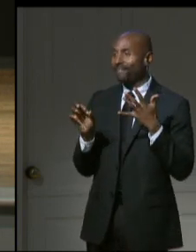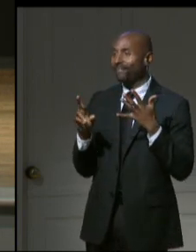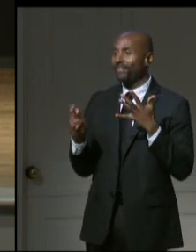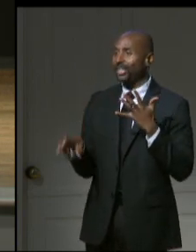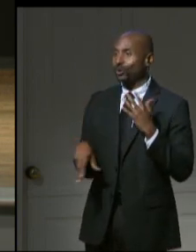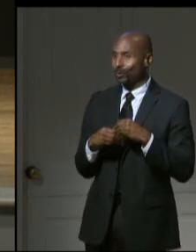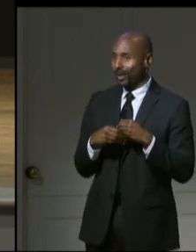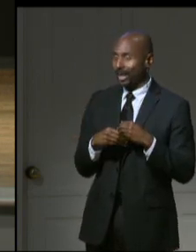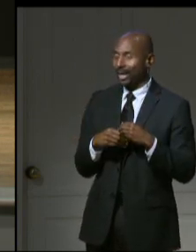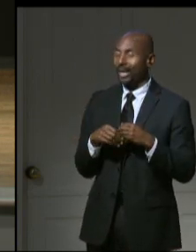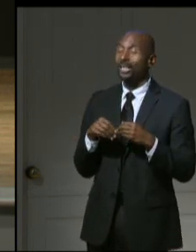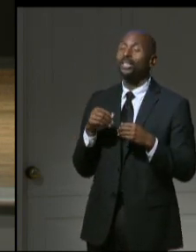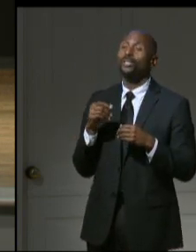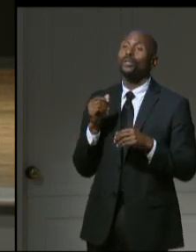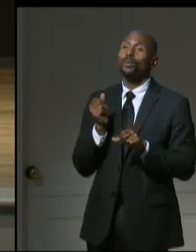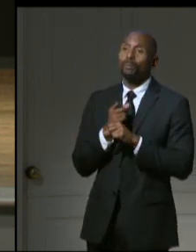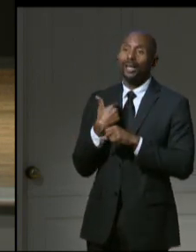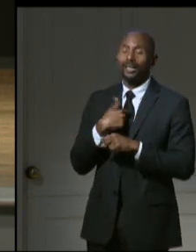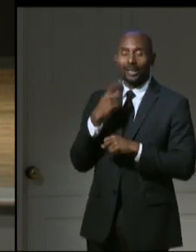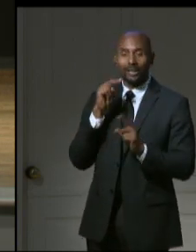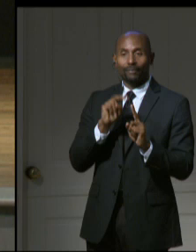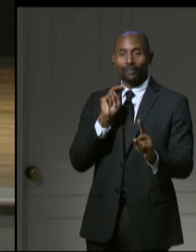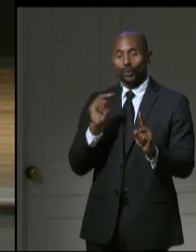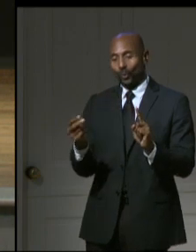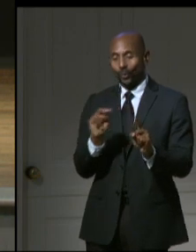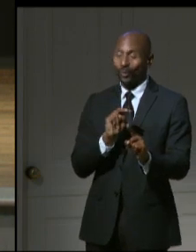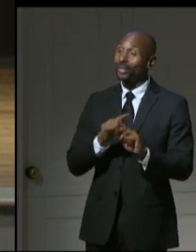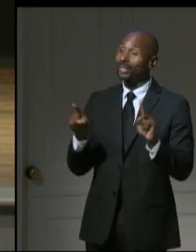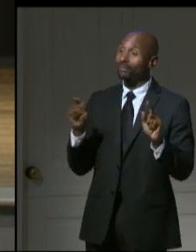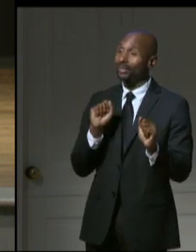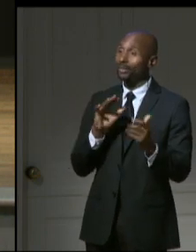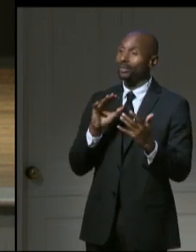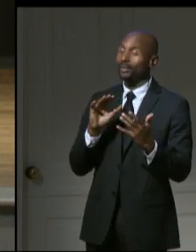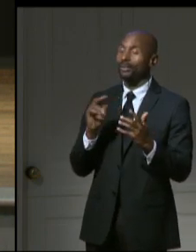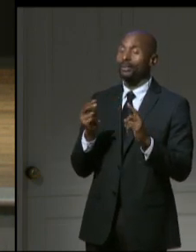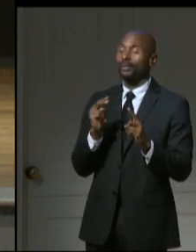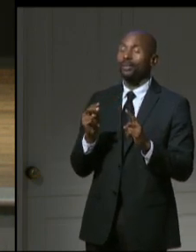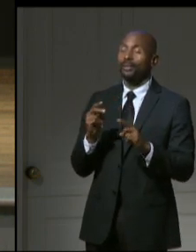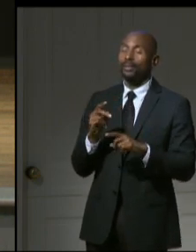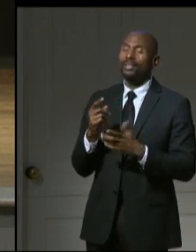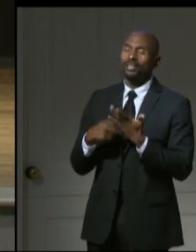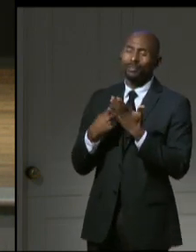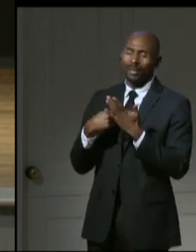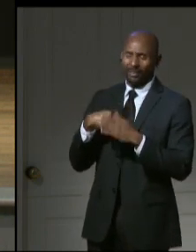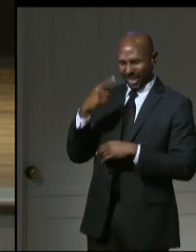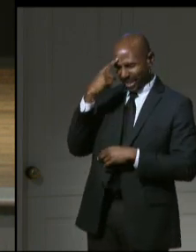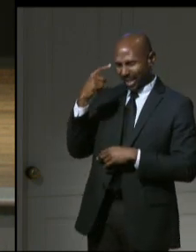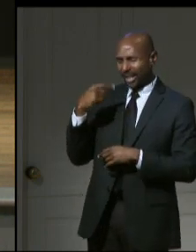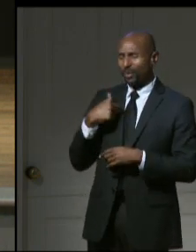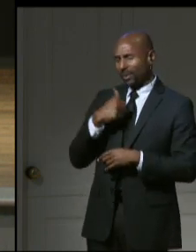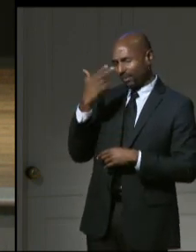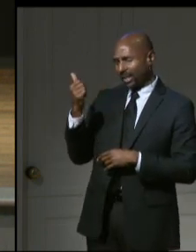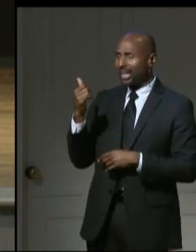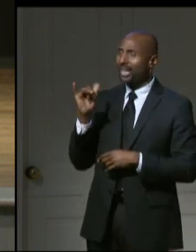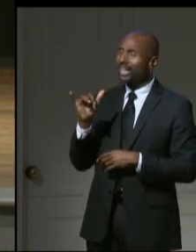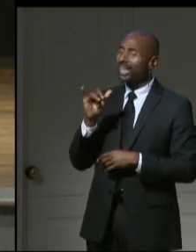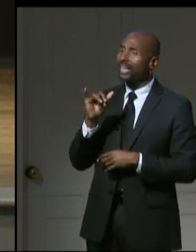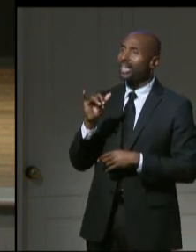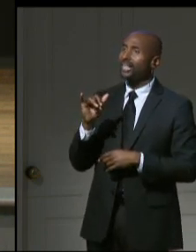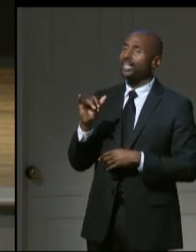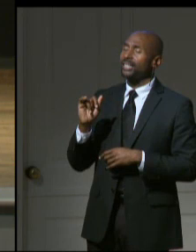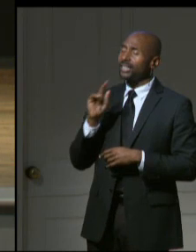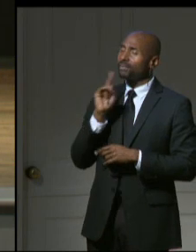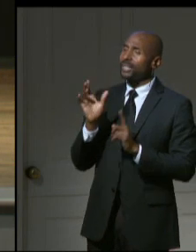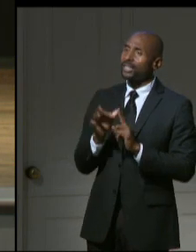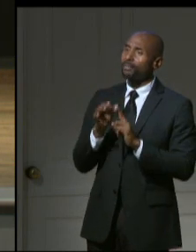these things in a different way. I think sometimes we forget how special it is to have an object in space and see it